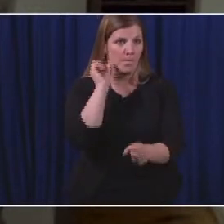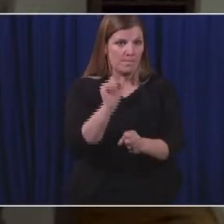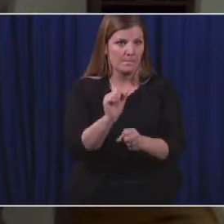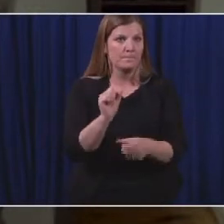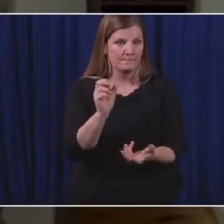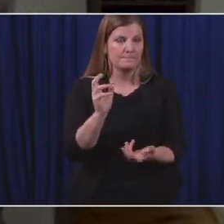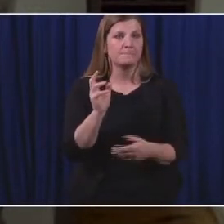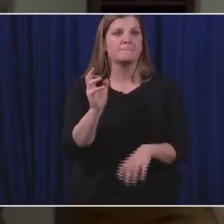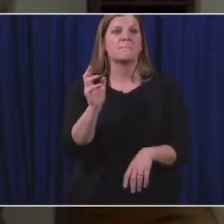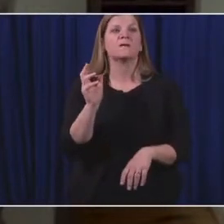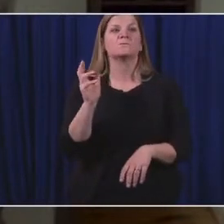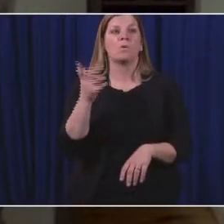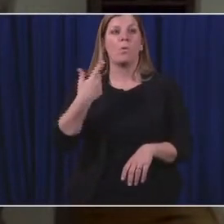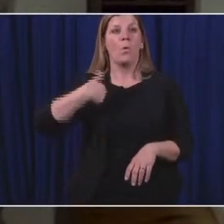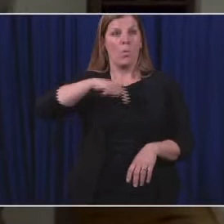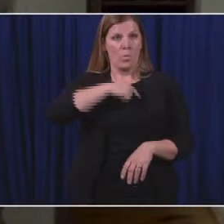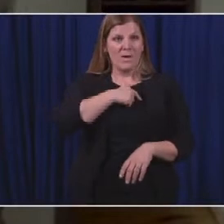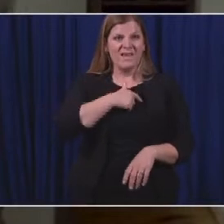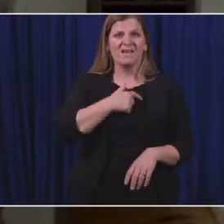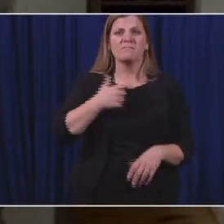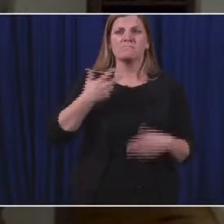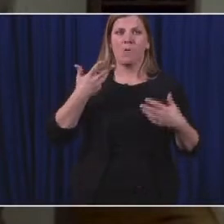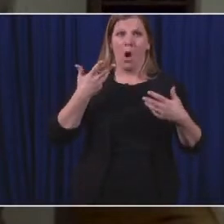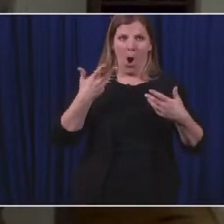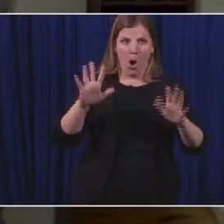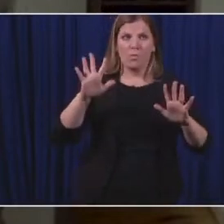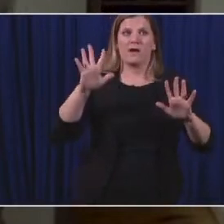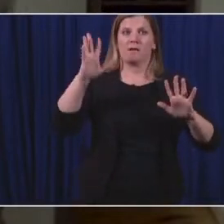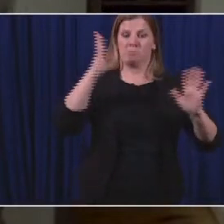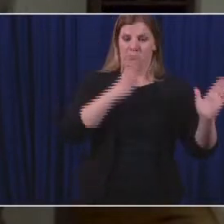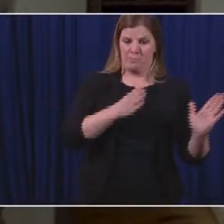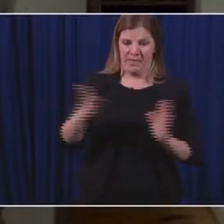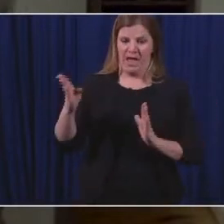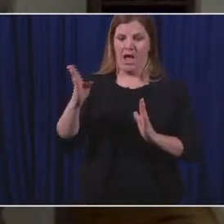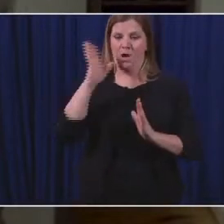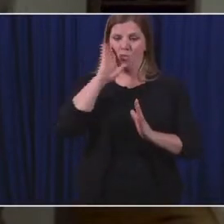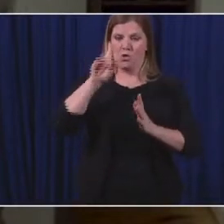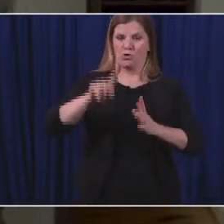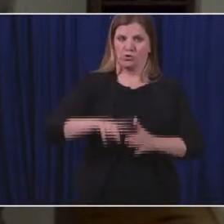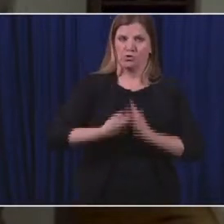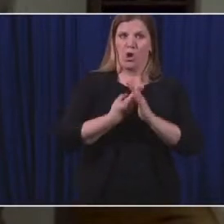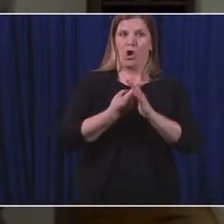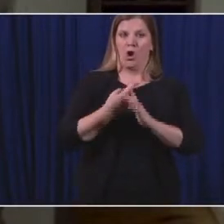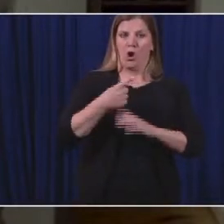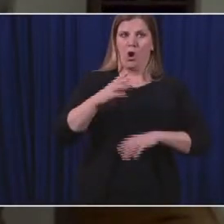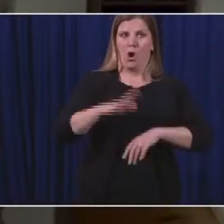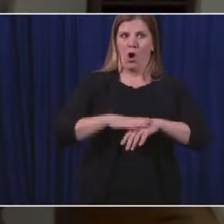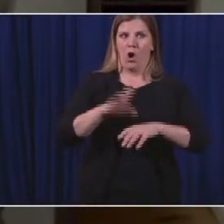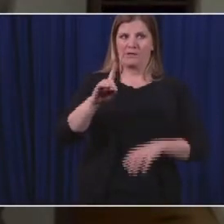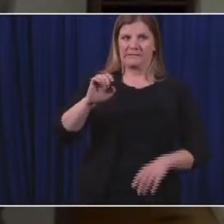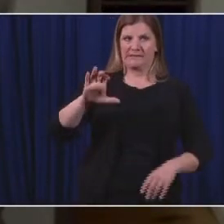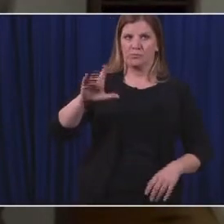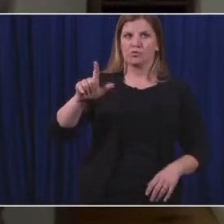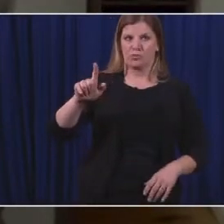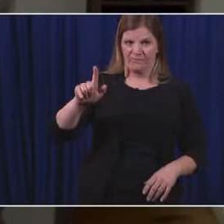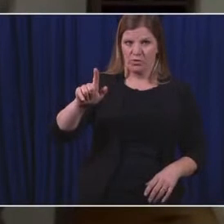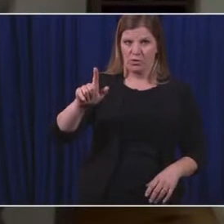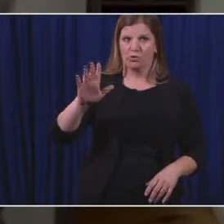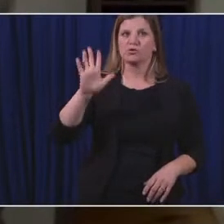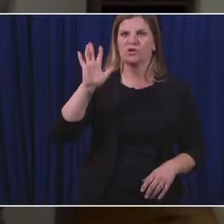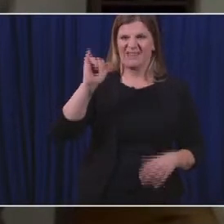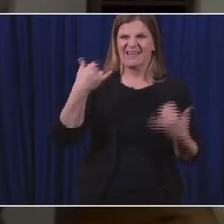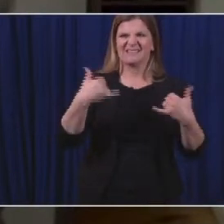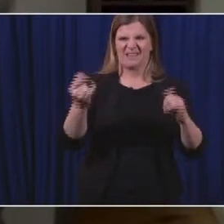scheduled to start this on the 21st day of the month. That would be Monday,